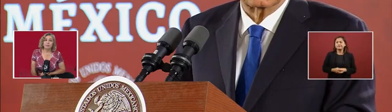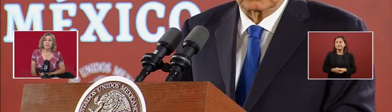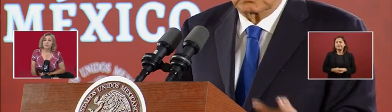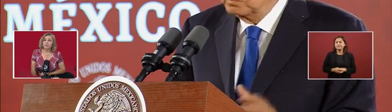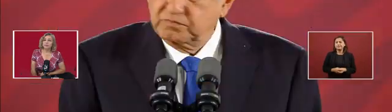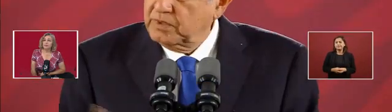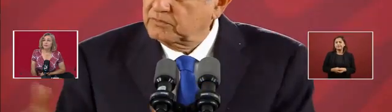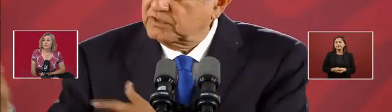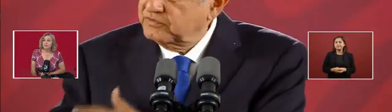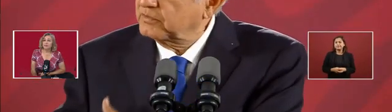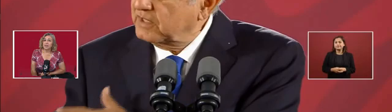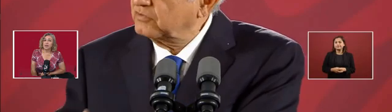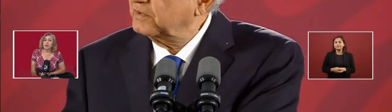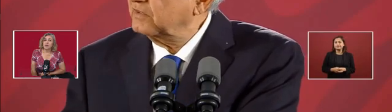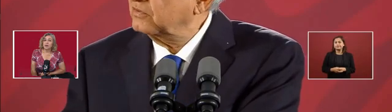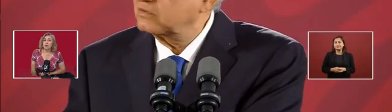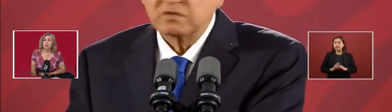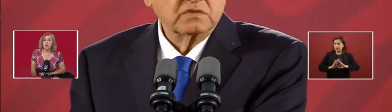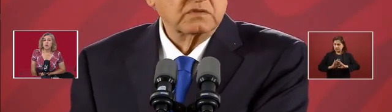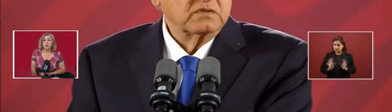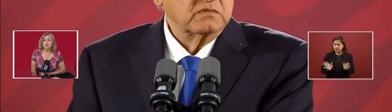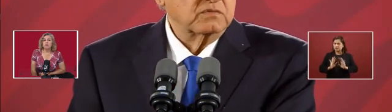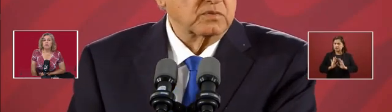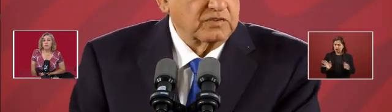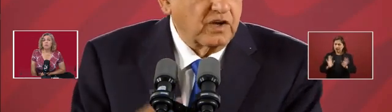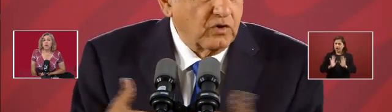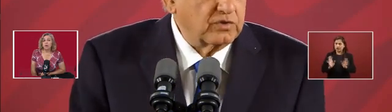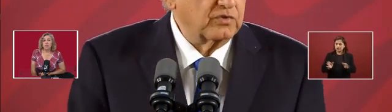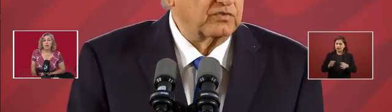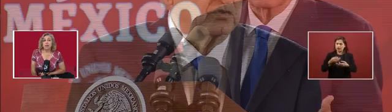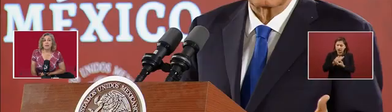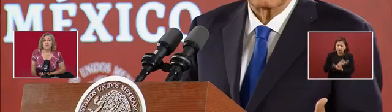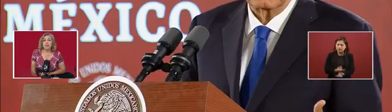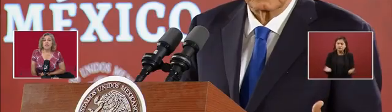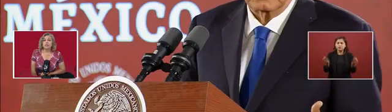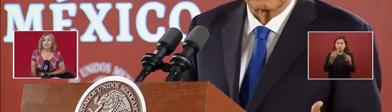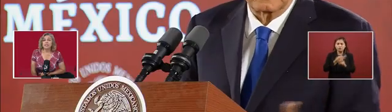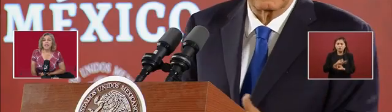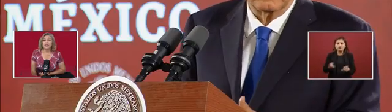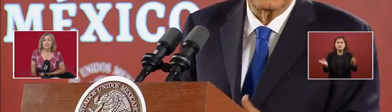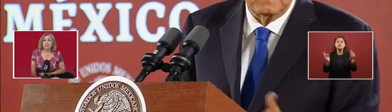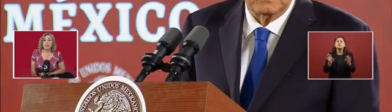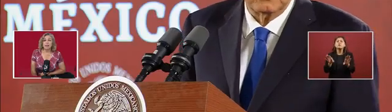the legislators. que no va